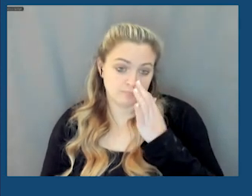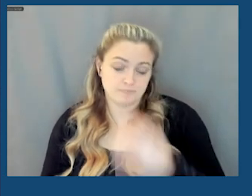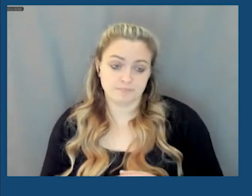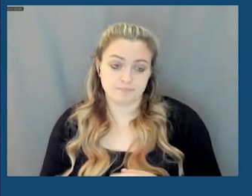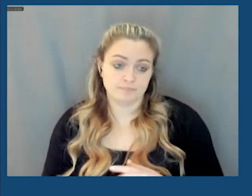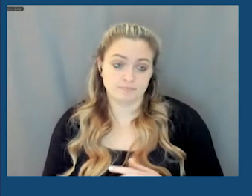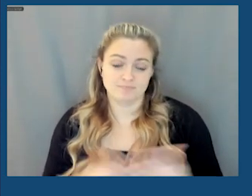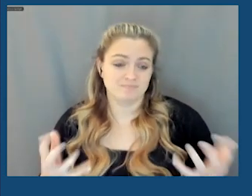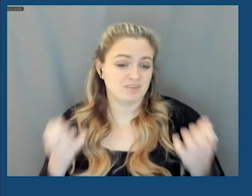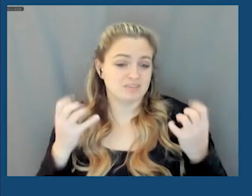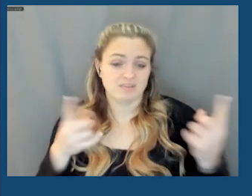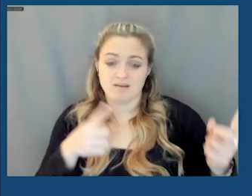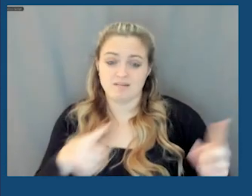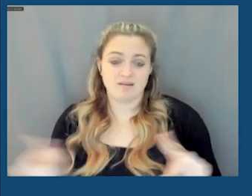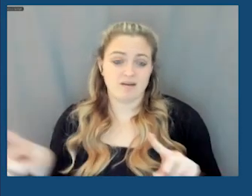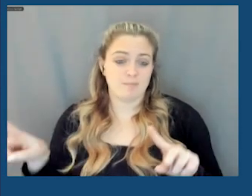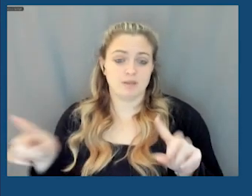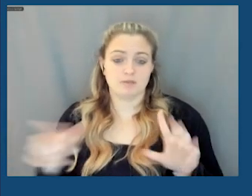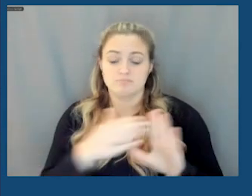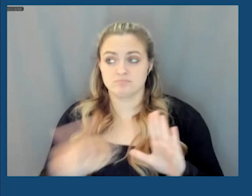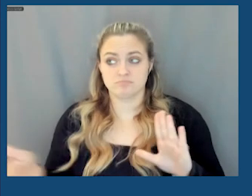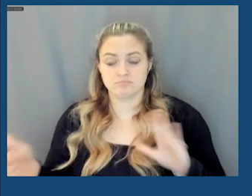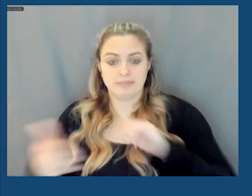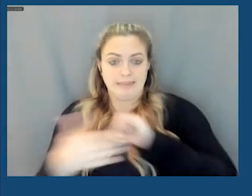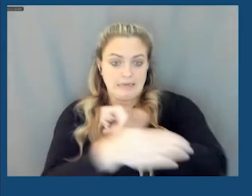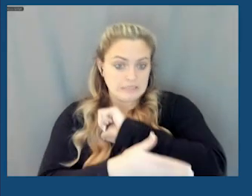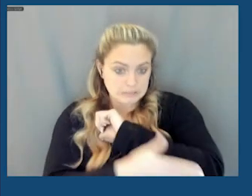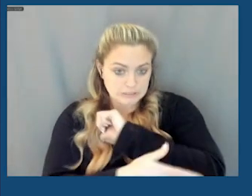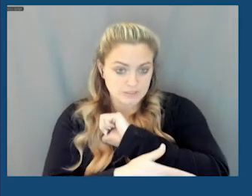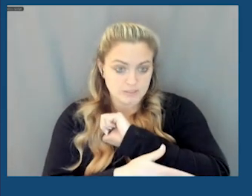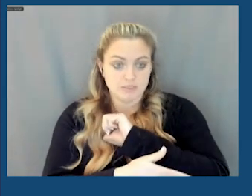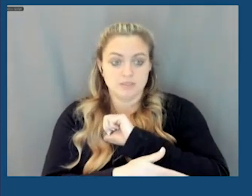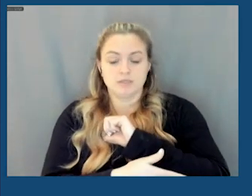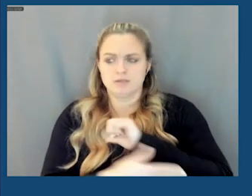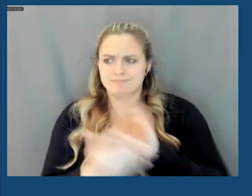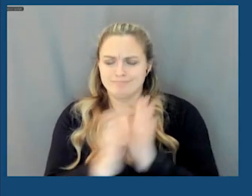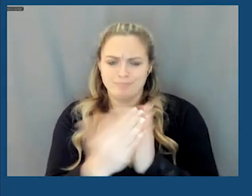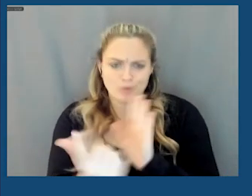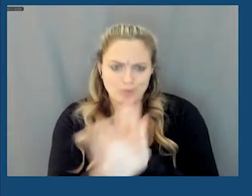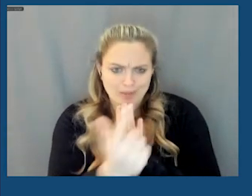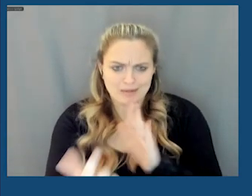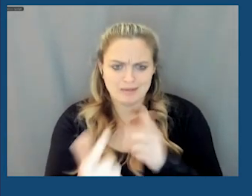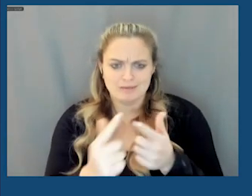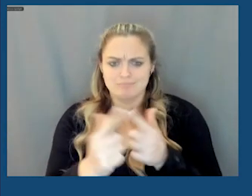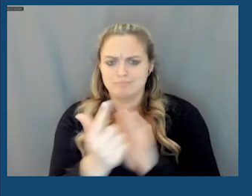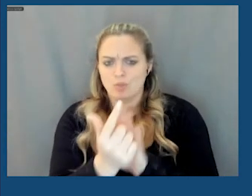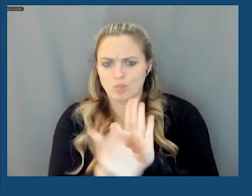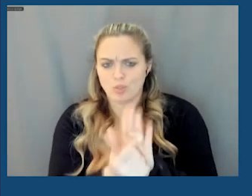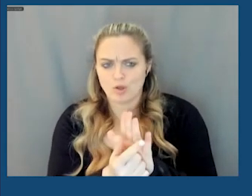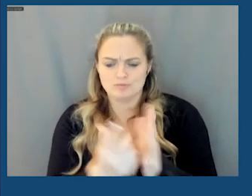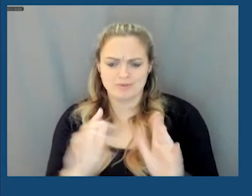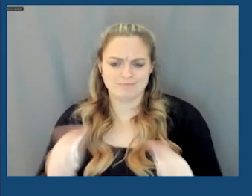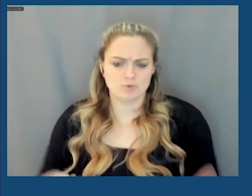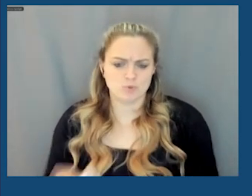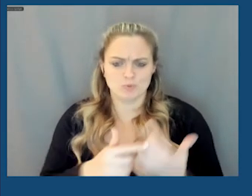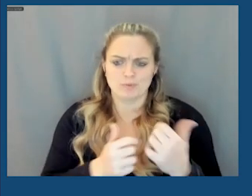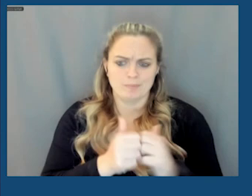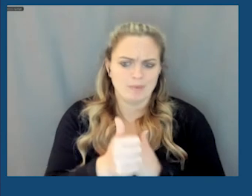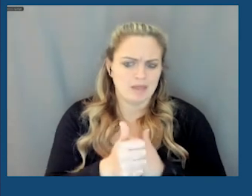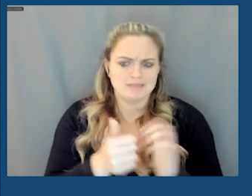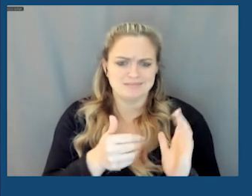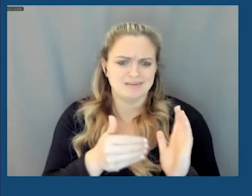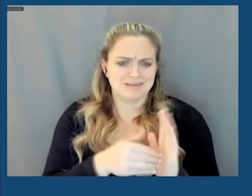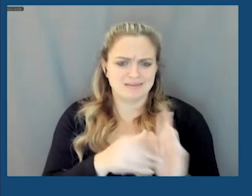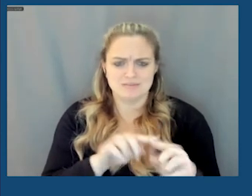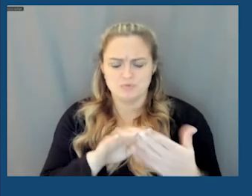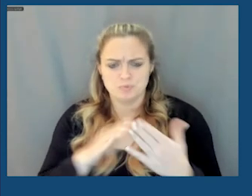There's a lot going on across our nation. We have book banning and laws being introduced and passed against these